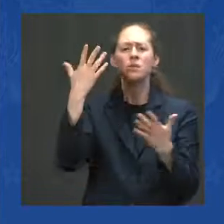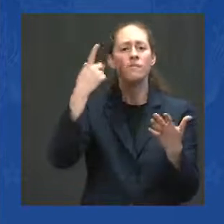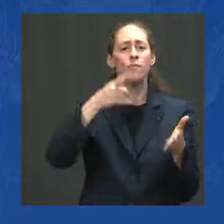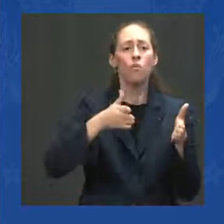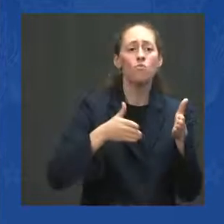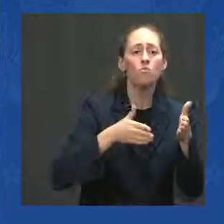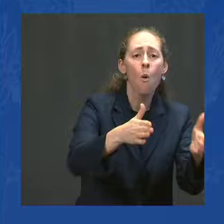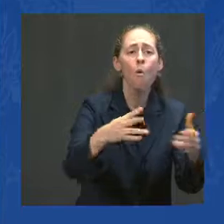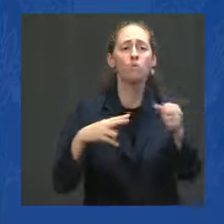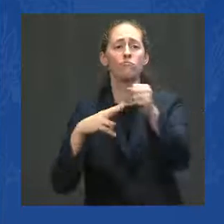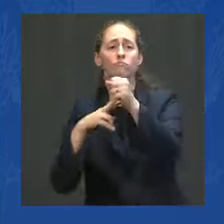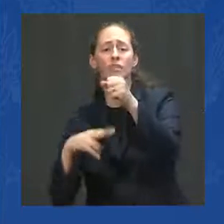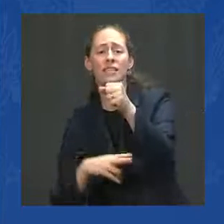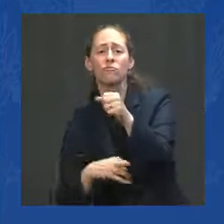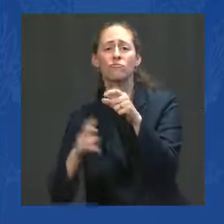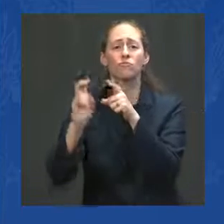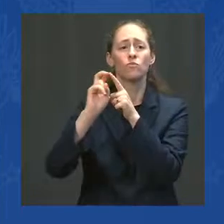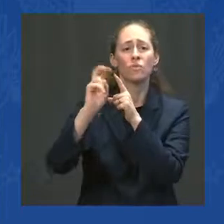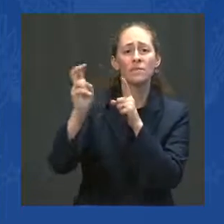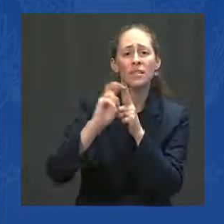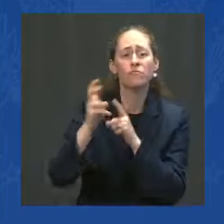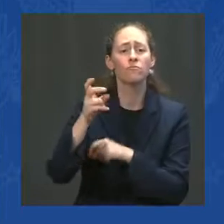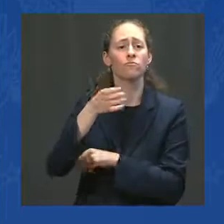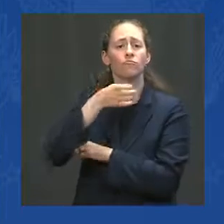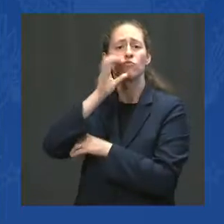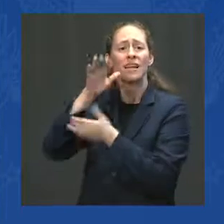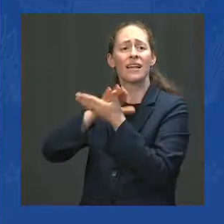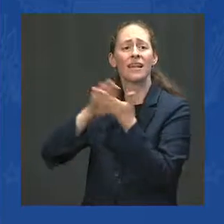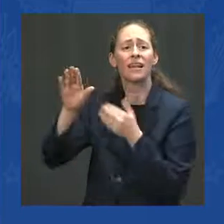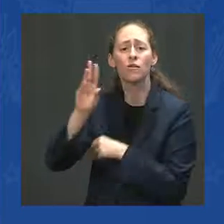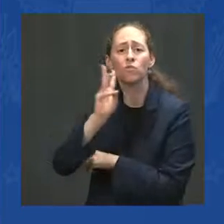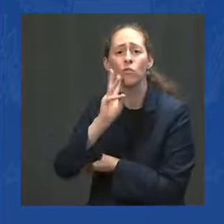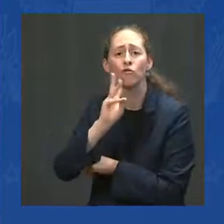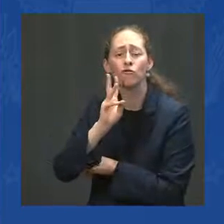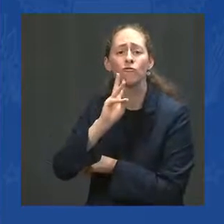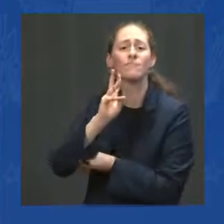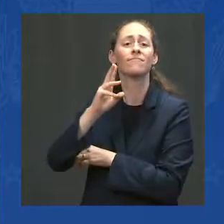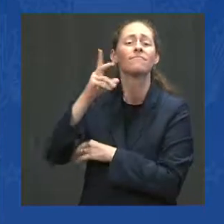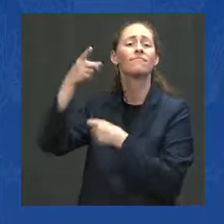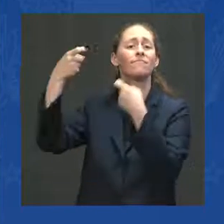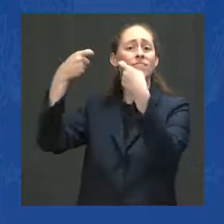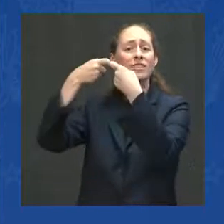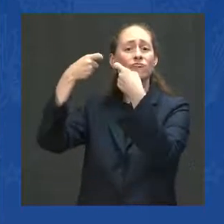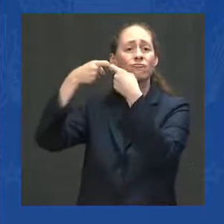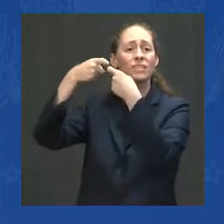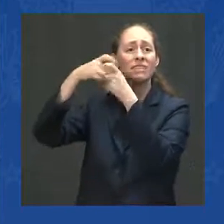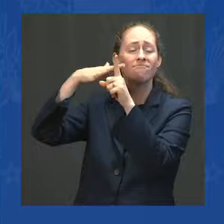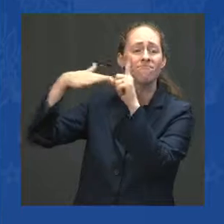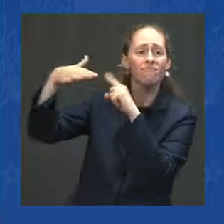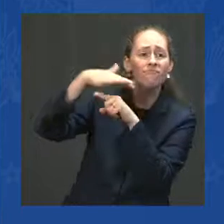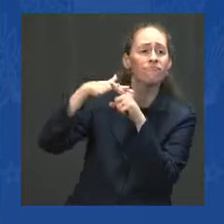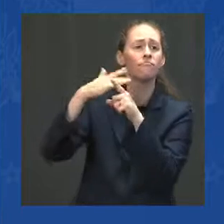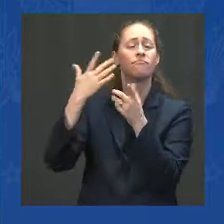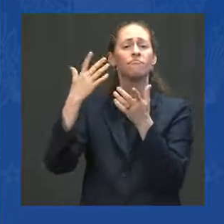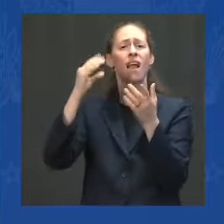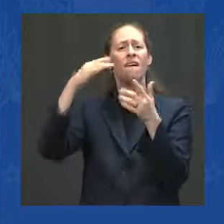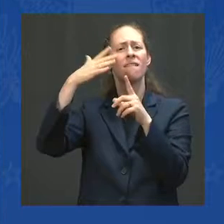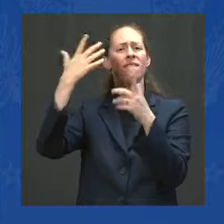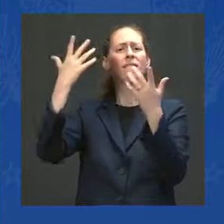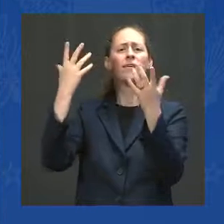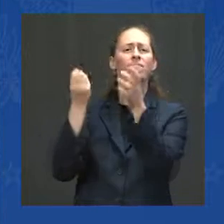drinking water systems and broadband, clean energy, environmental cleanup, and making infrastructure more